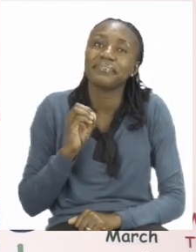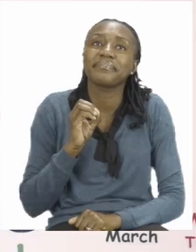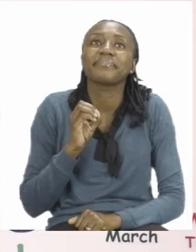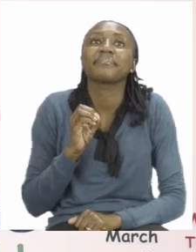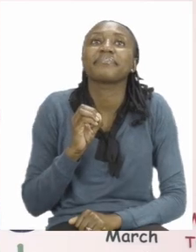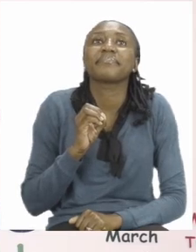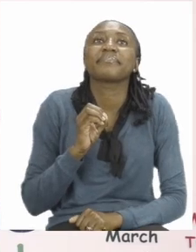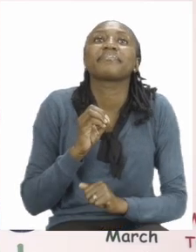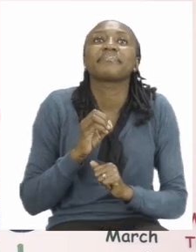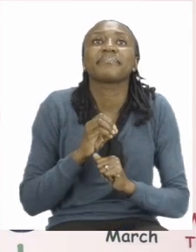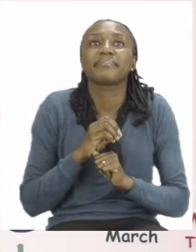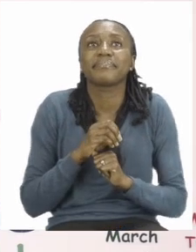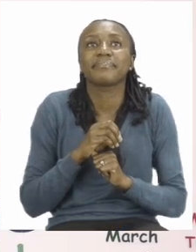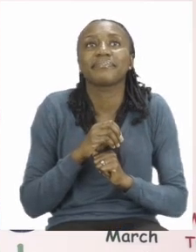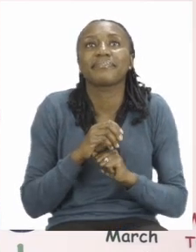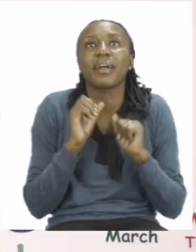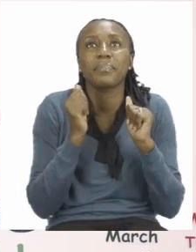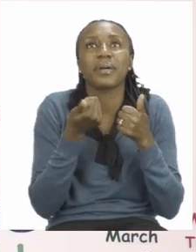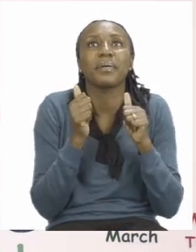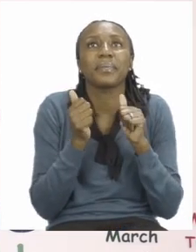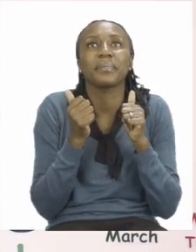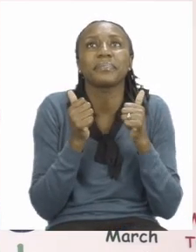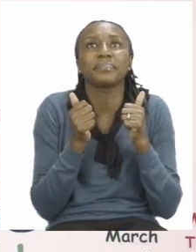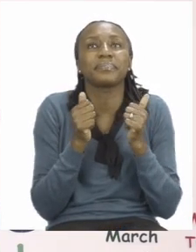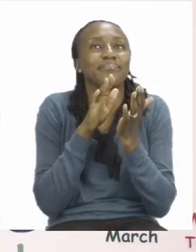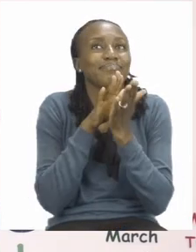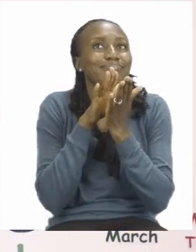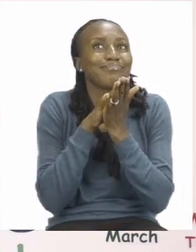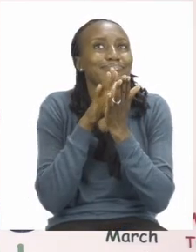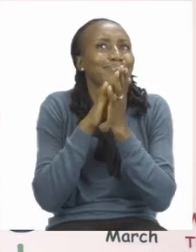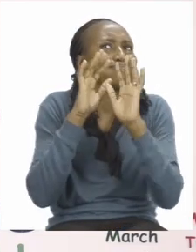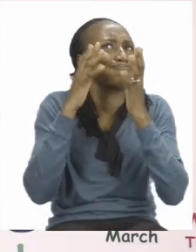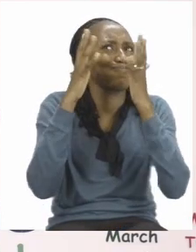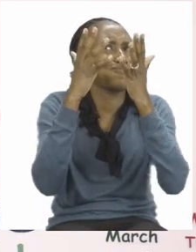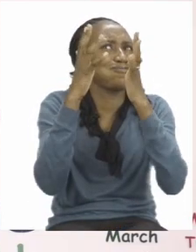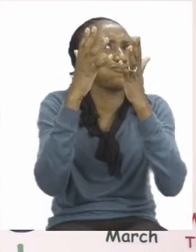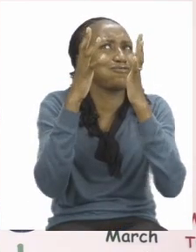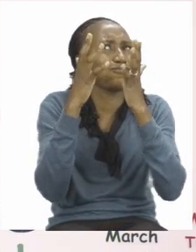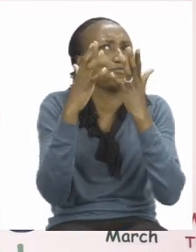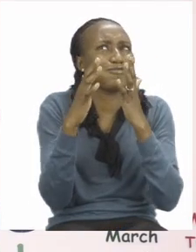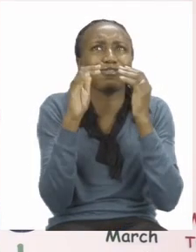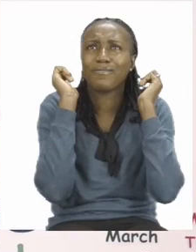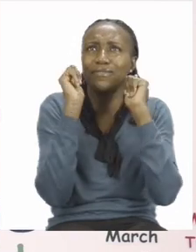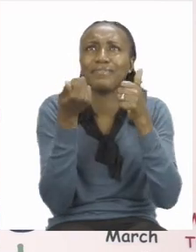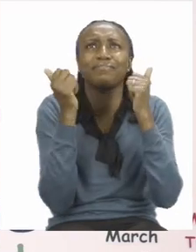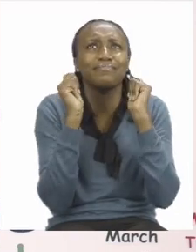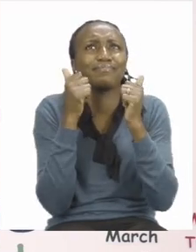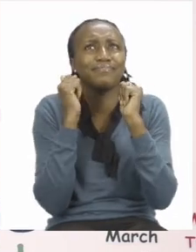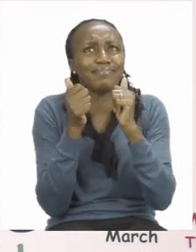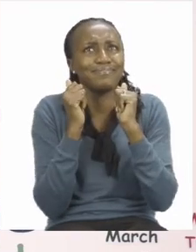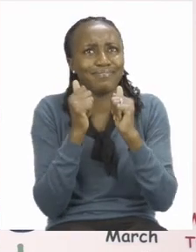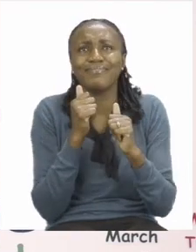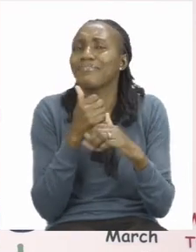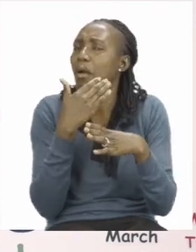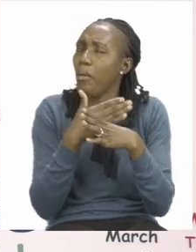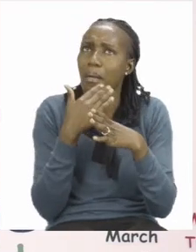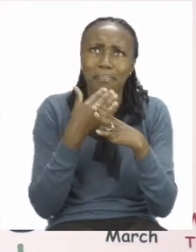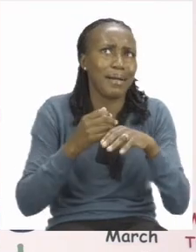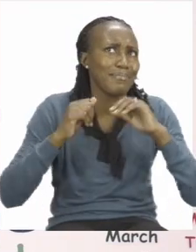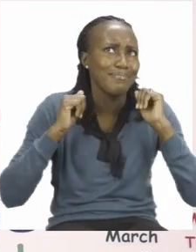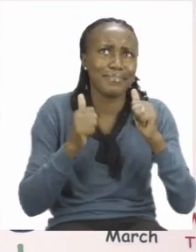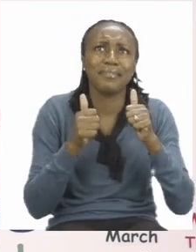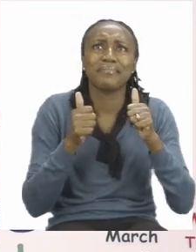30. So wonderful job, everybody. I'm sure you were following and I'm sure you're also writing as